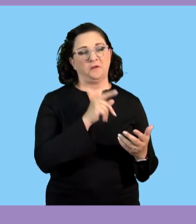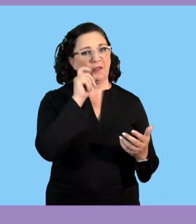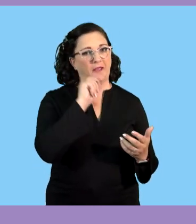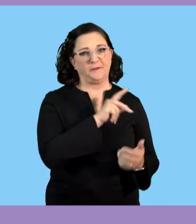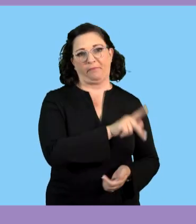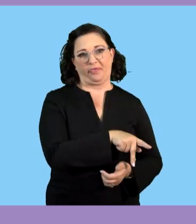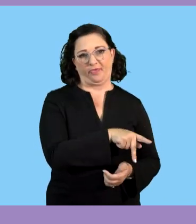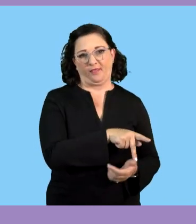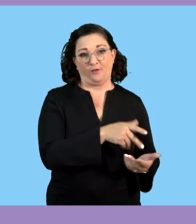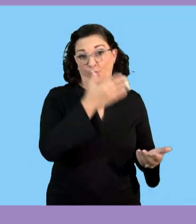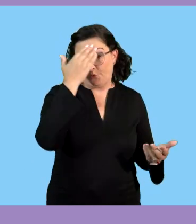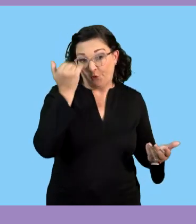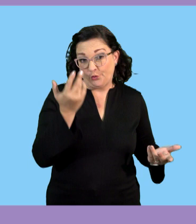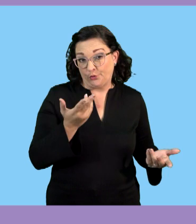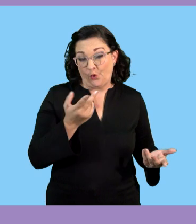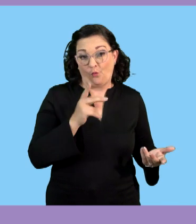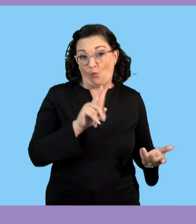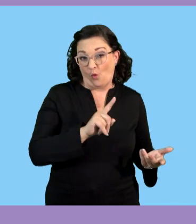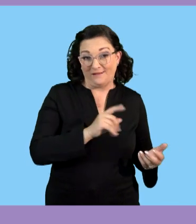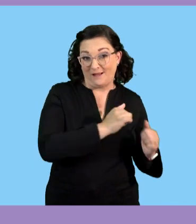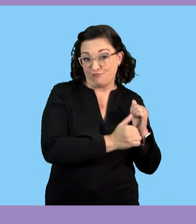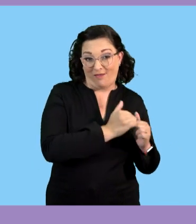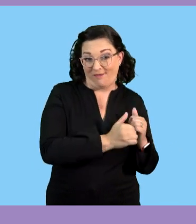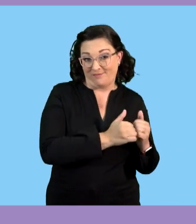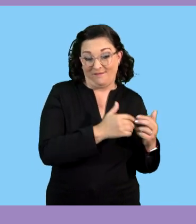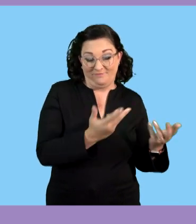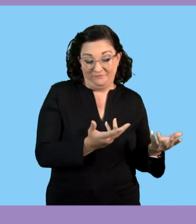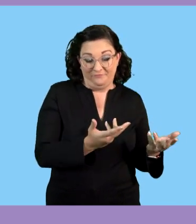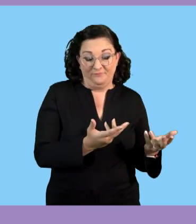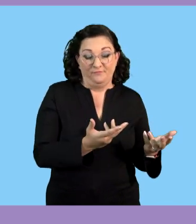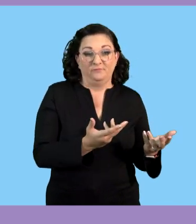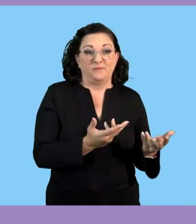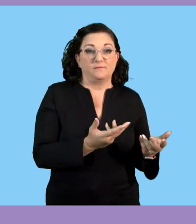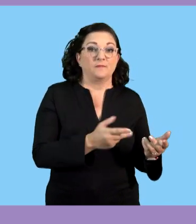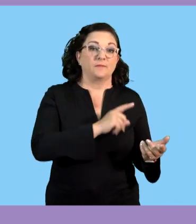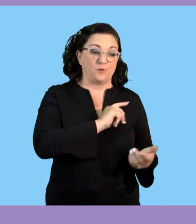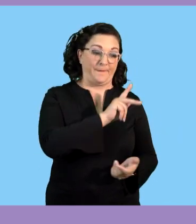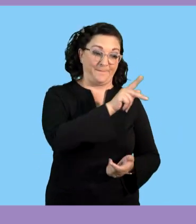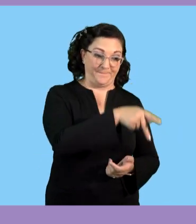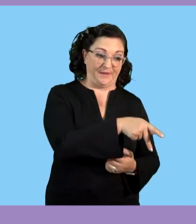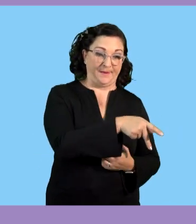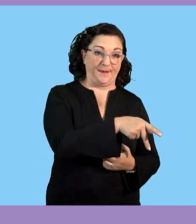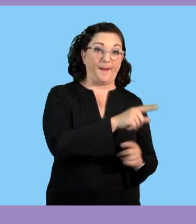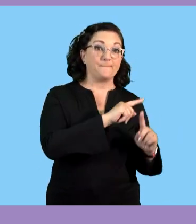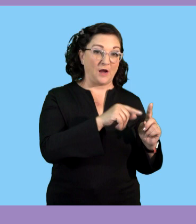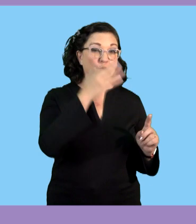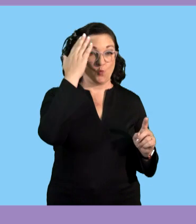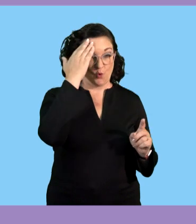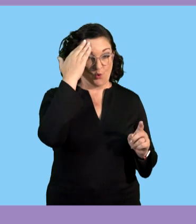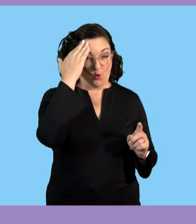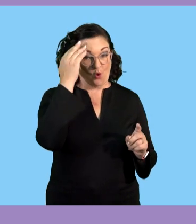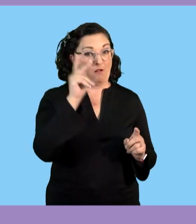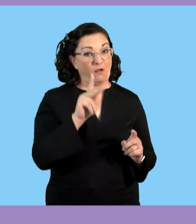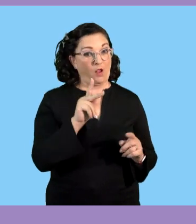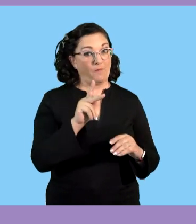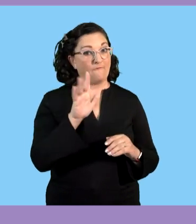P. Now, we don't know how old Karabo's brother is, but we do know that Karabo